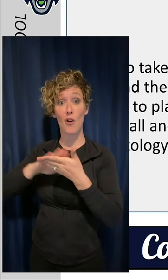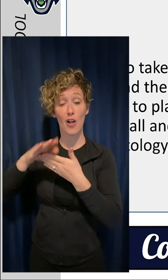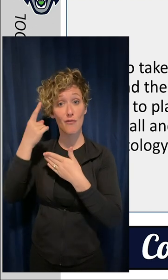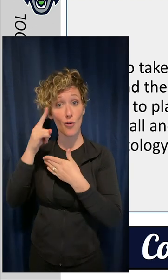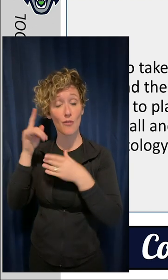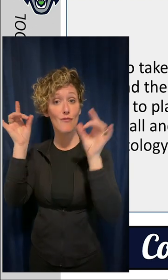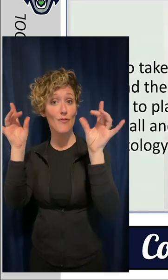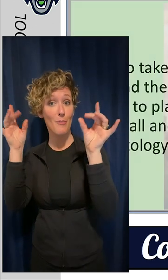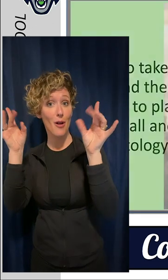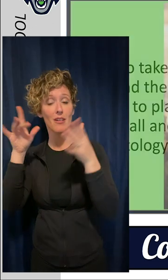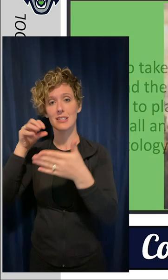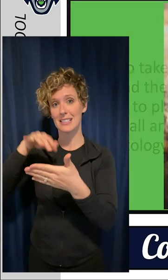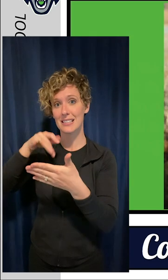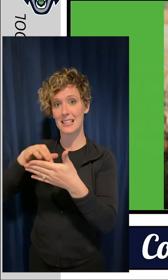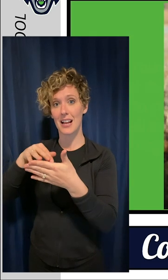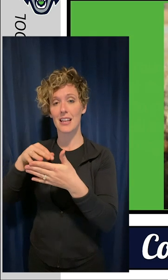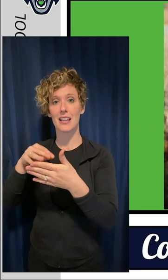cosmetology.